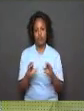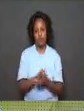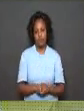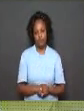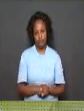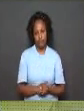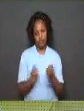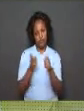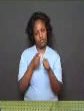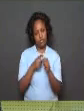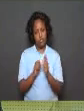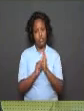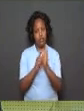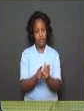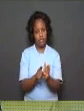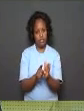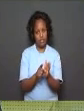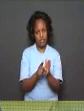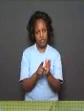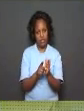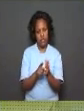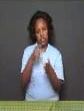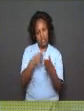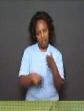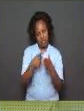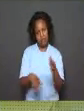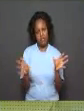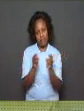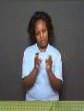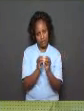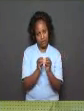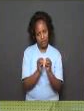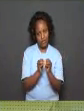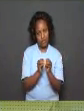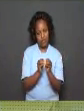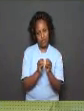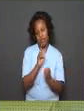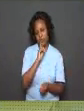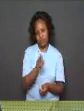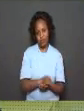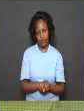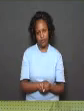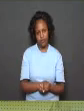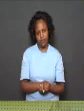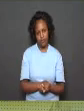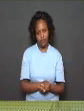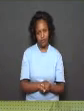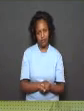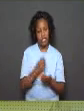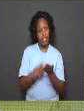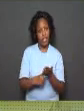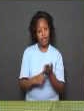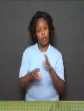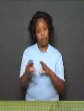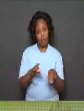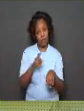responsibilities. One example is the collection of tax and revenue, which